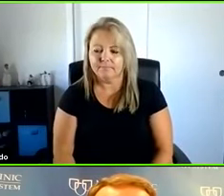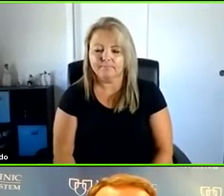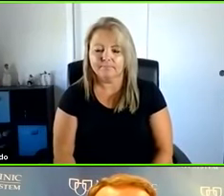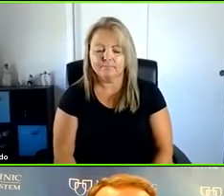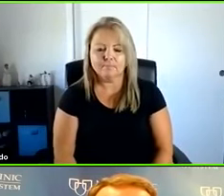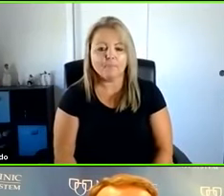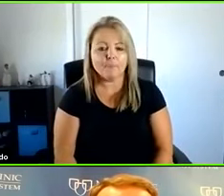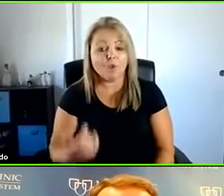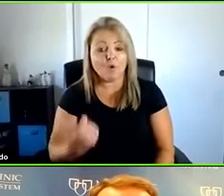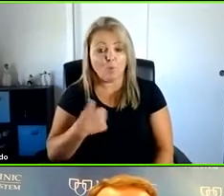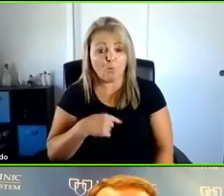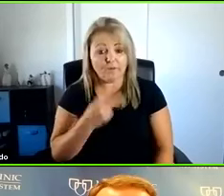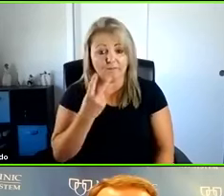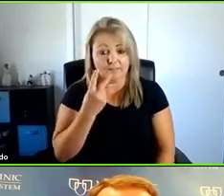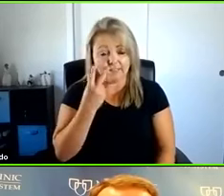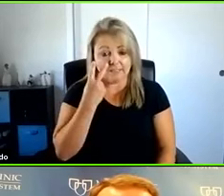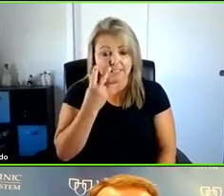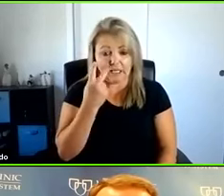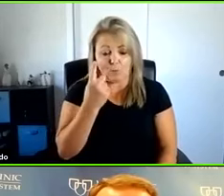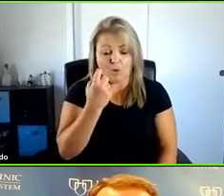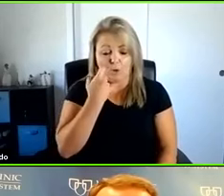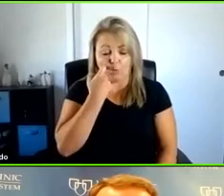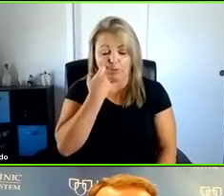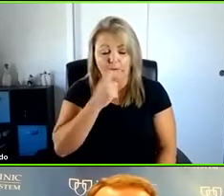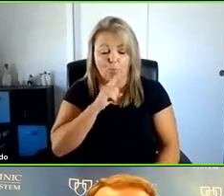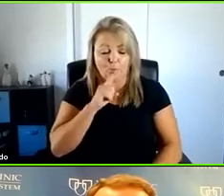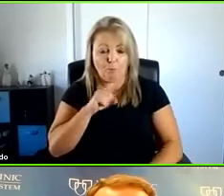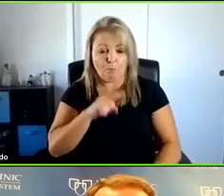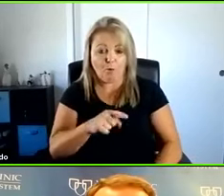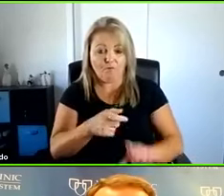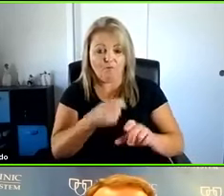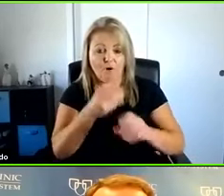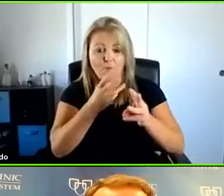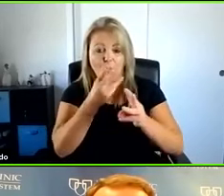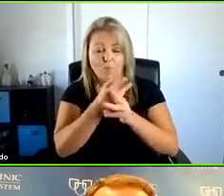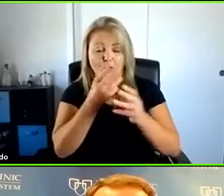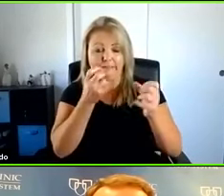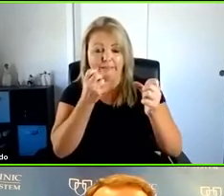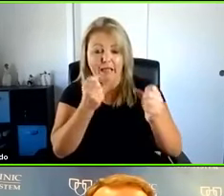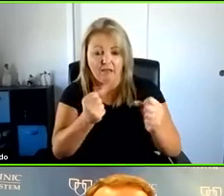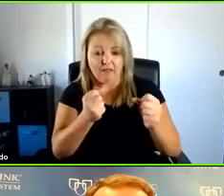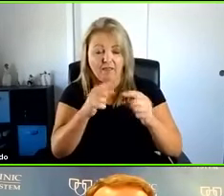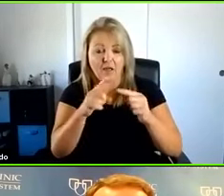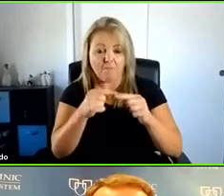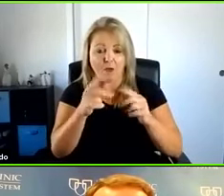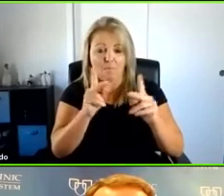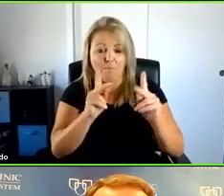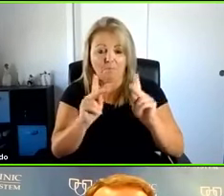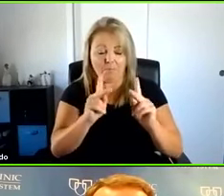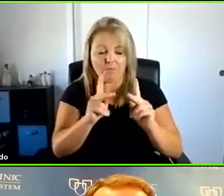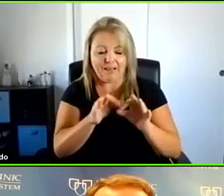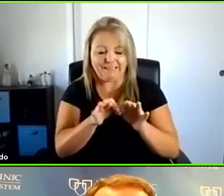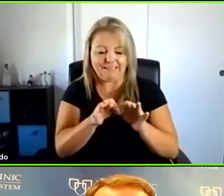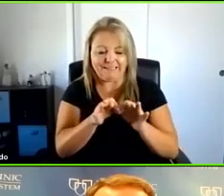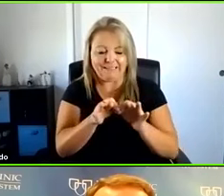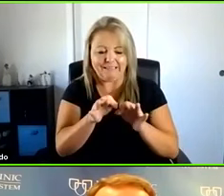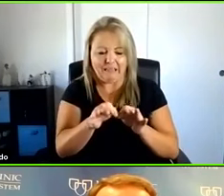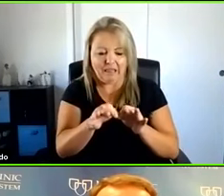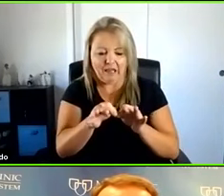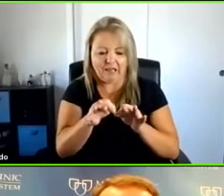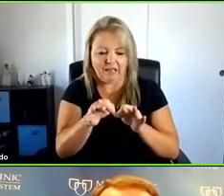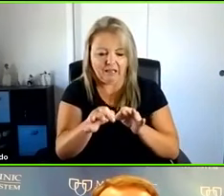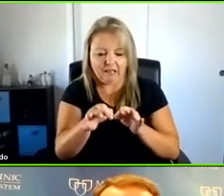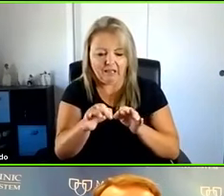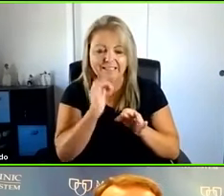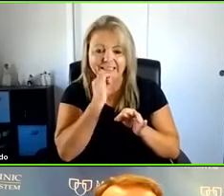we've seen one recent report from the World Health Organization about people delaying dentist visits if they can.